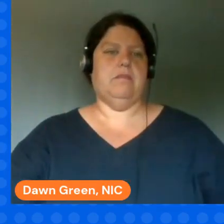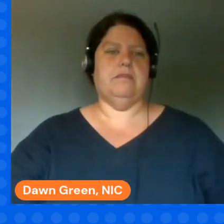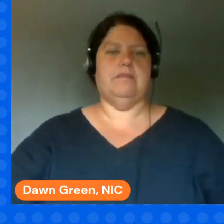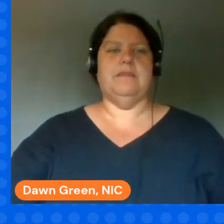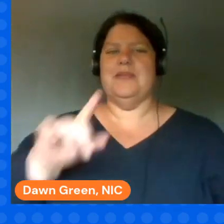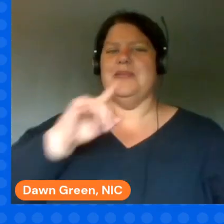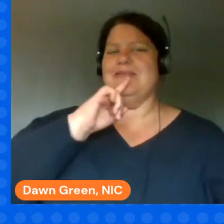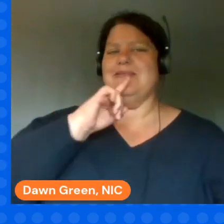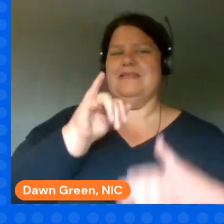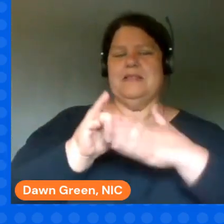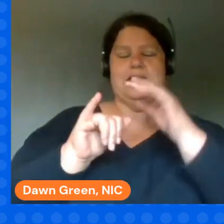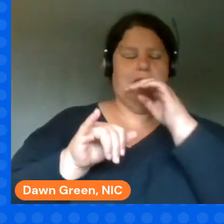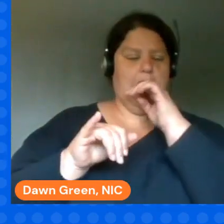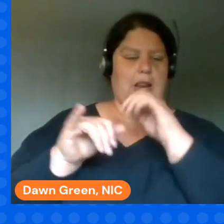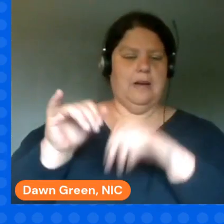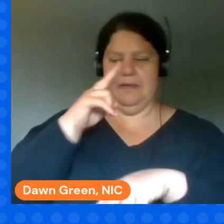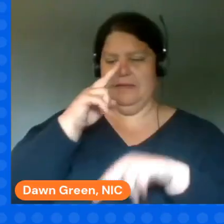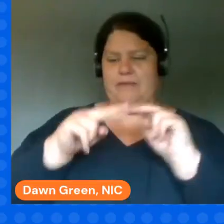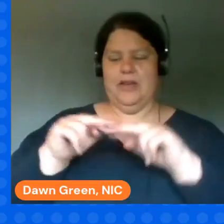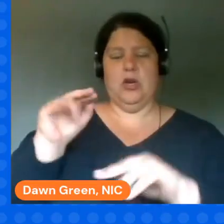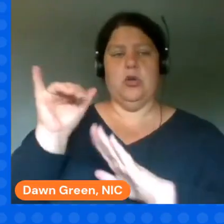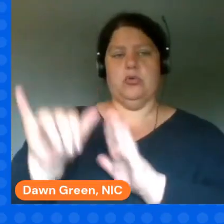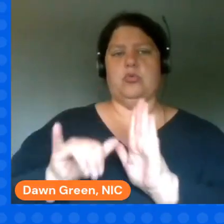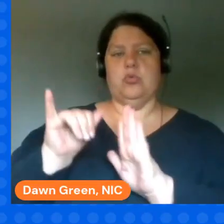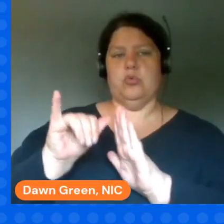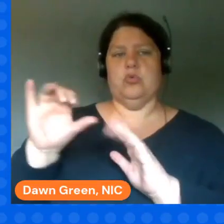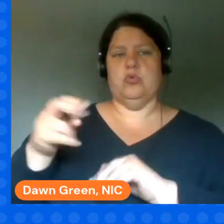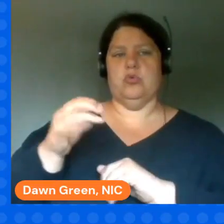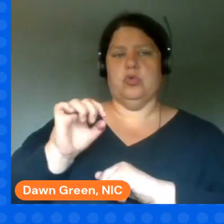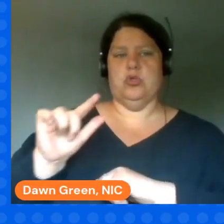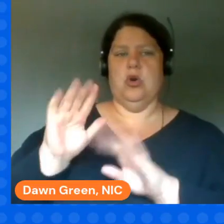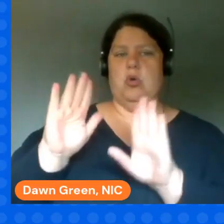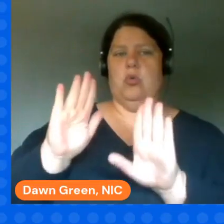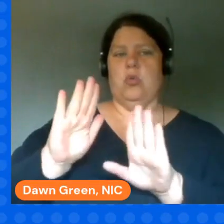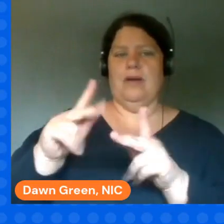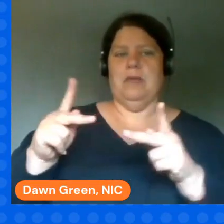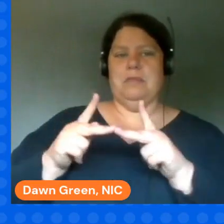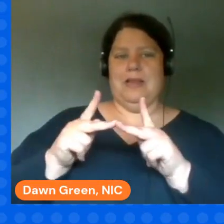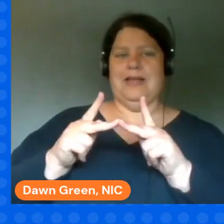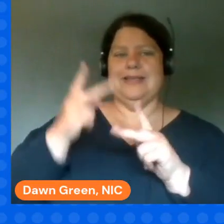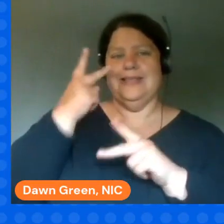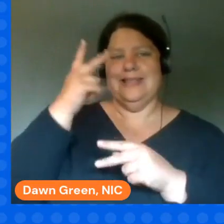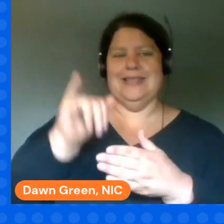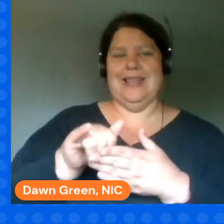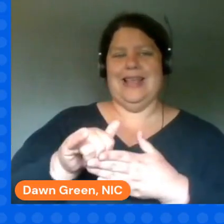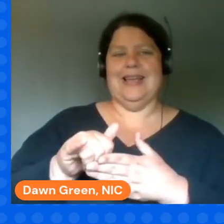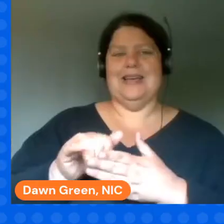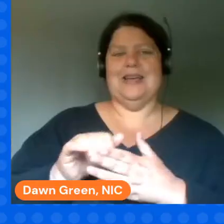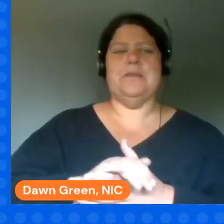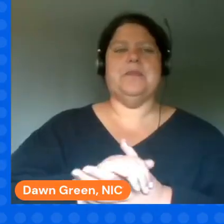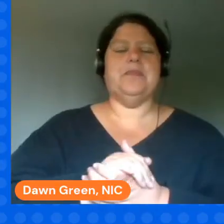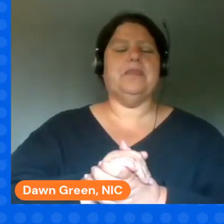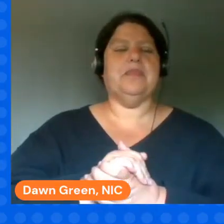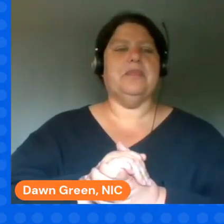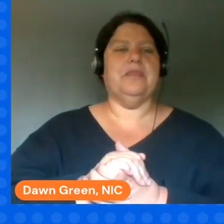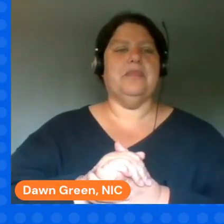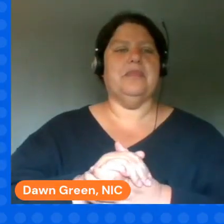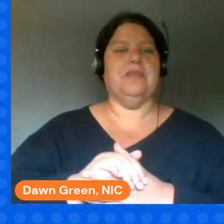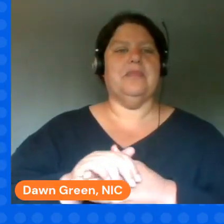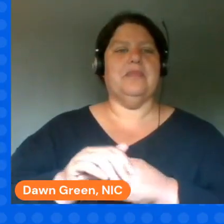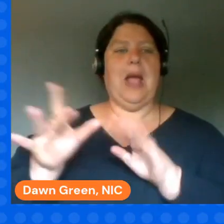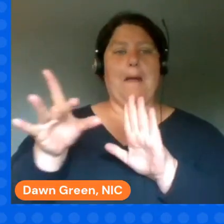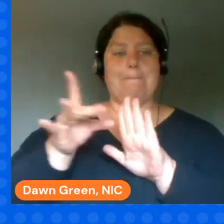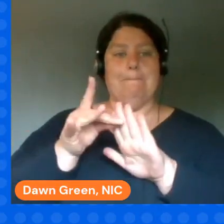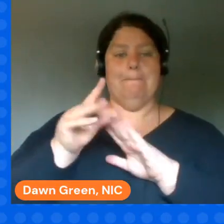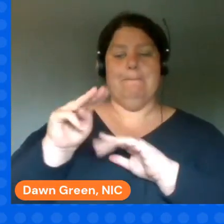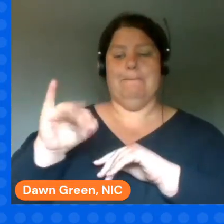Yeah. So the YouTube channel actually is a great place to go to see some of this in action if you want. So the magnet is great. So you can actually